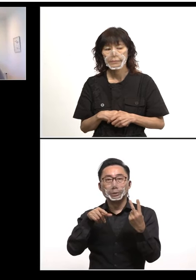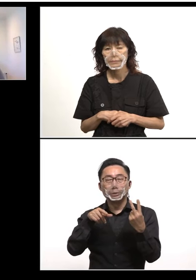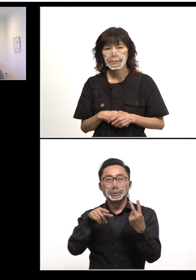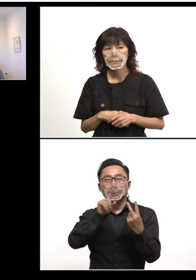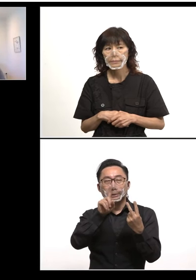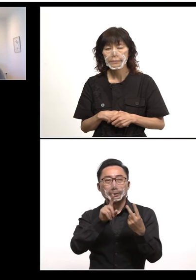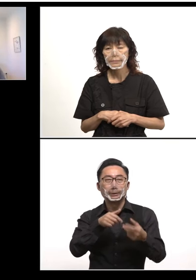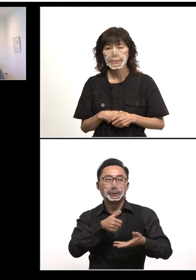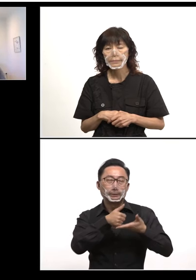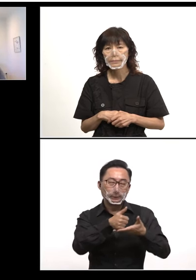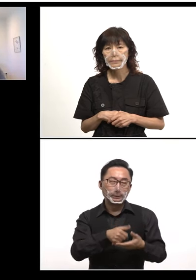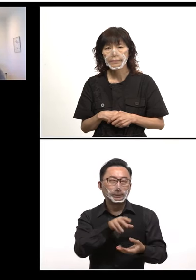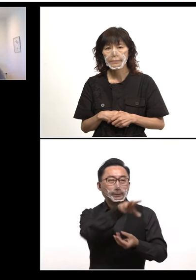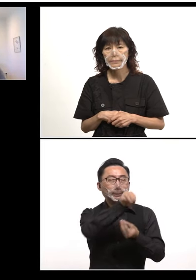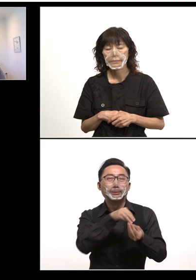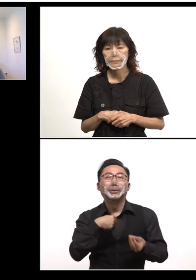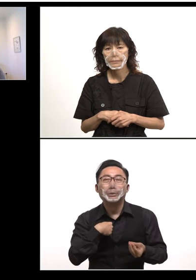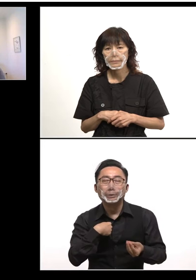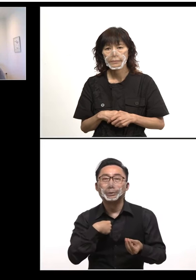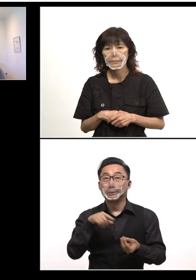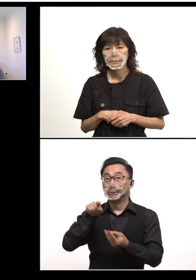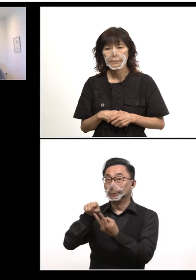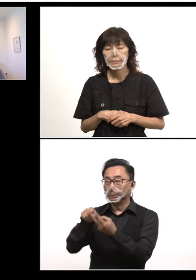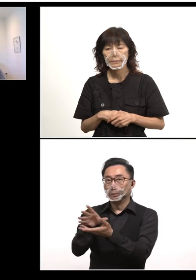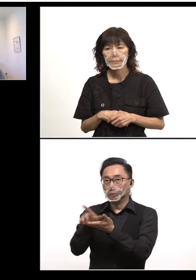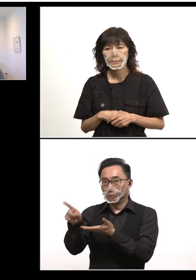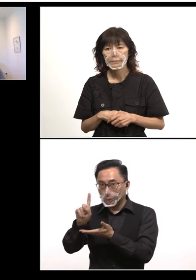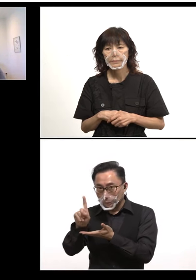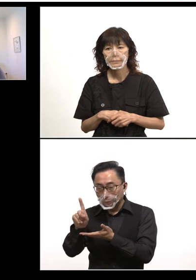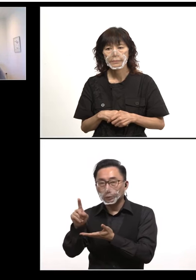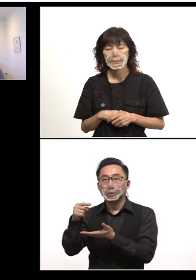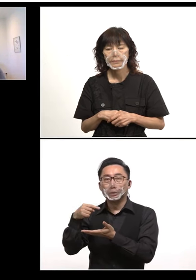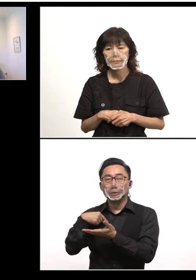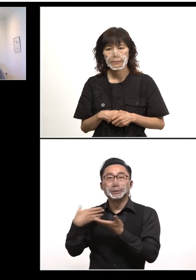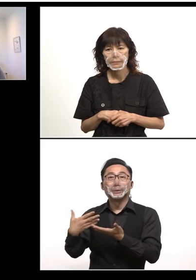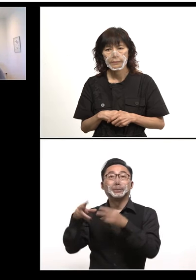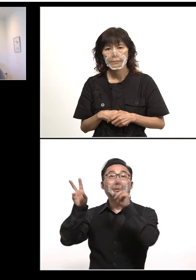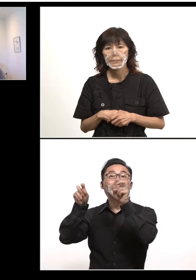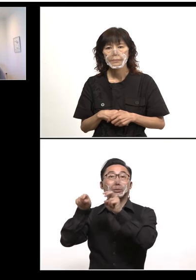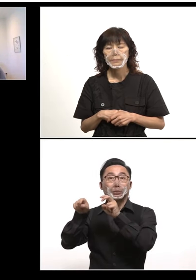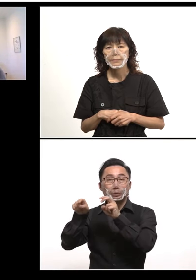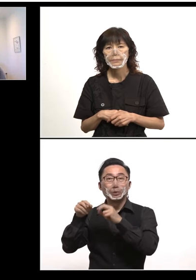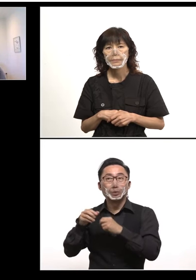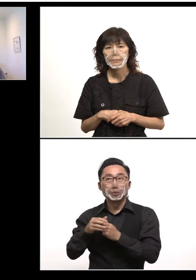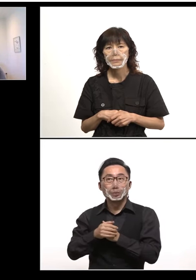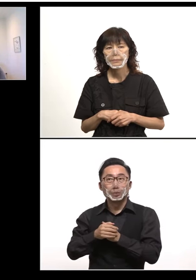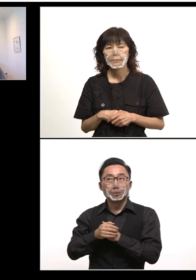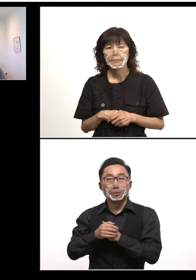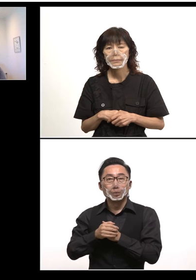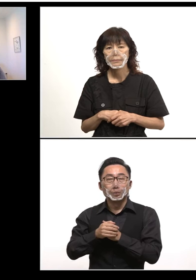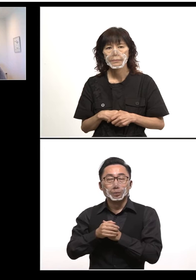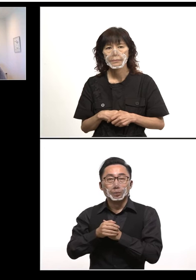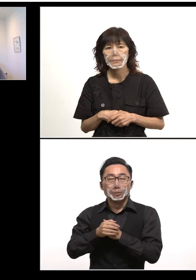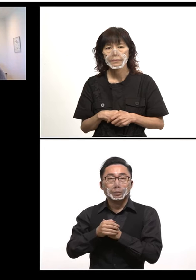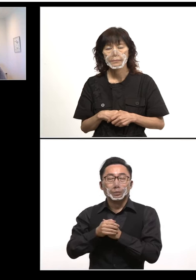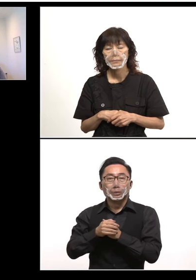way of looking at it, which is about the ability of the actual performance, which is what we're all talking today and which we're all advocates for. So I think that